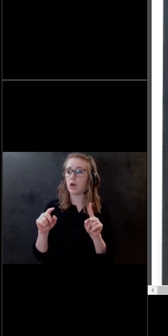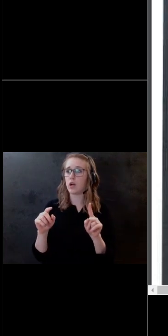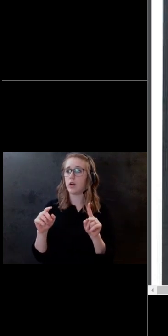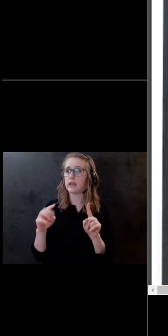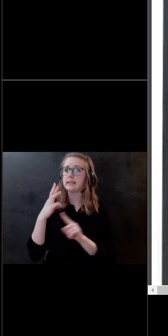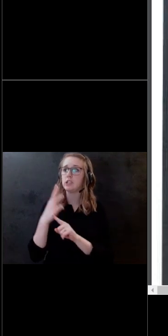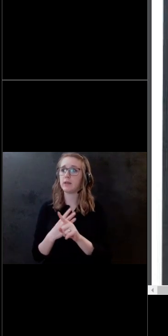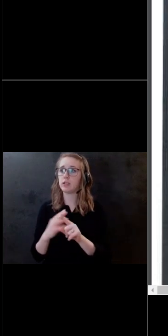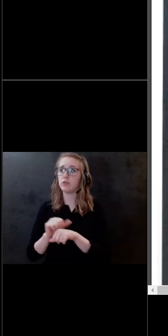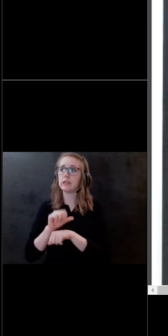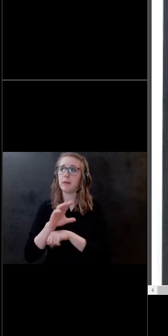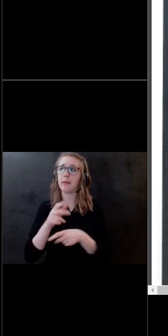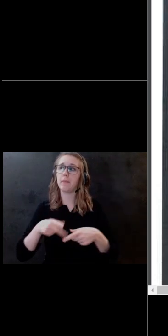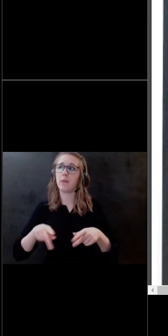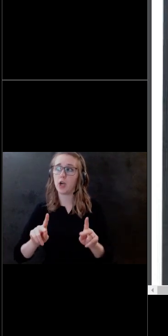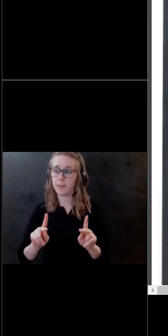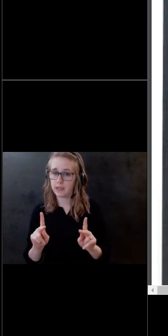permits?